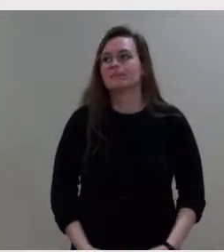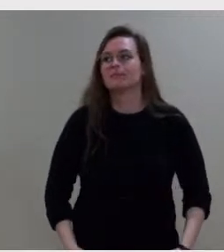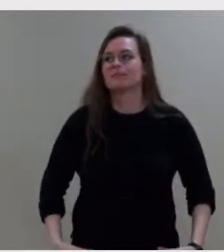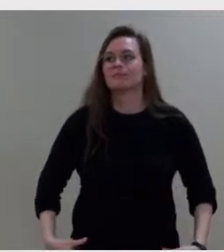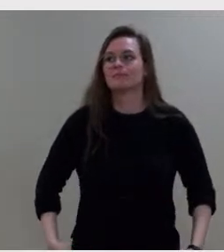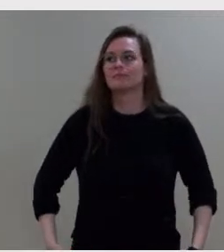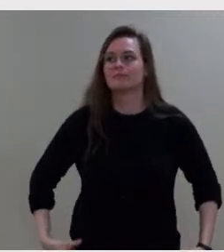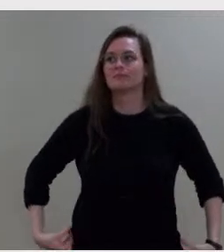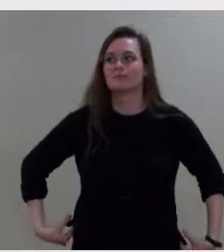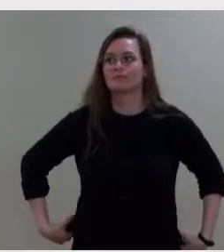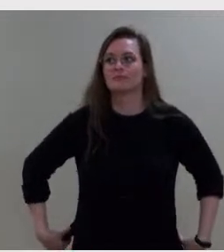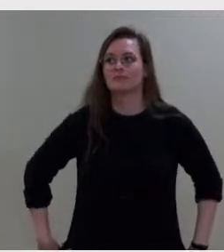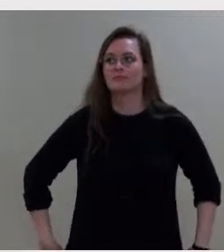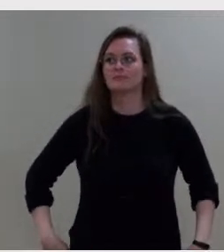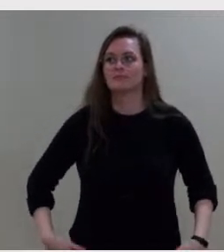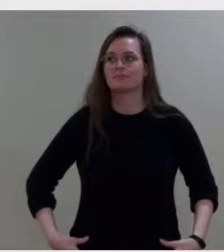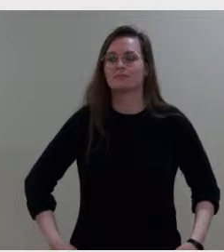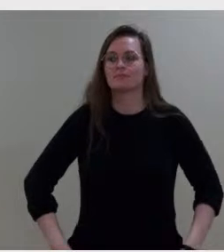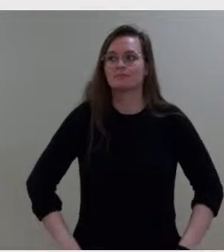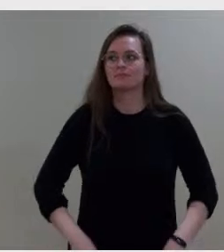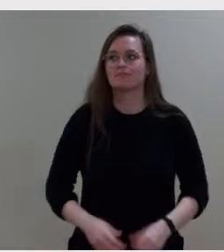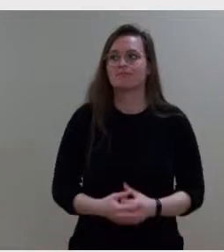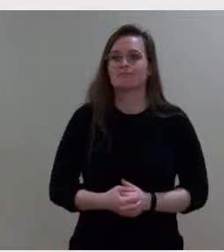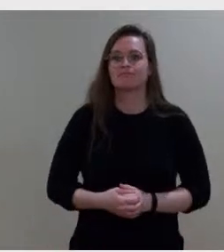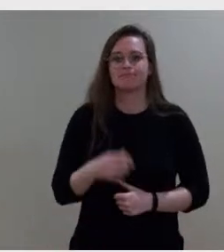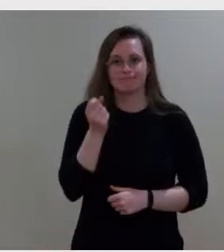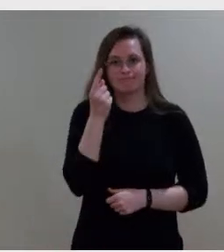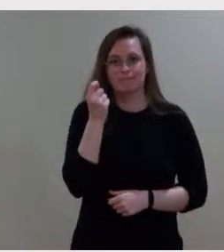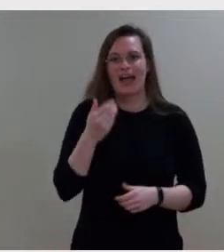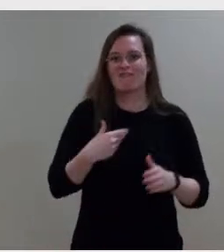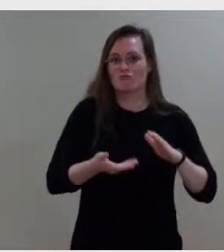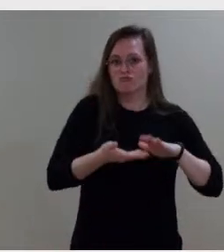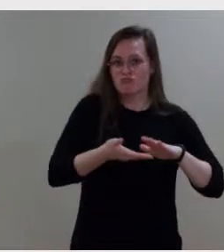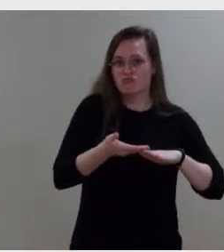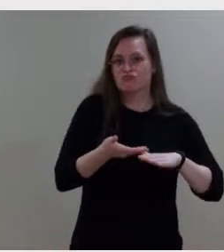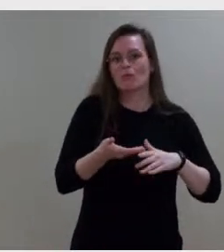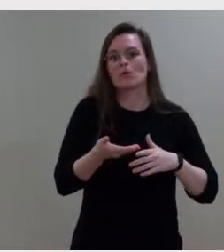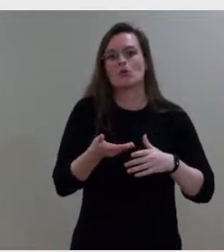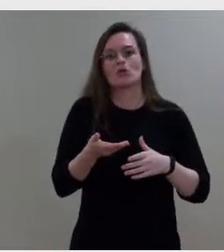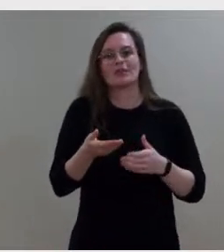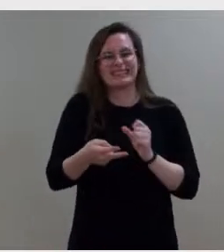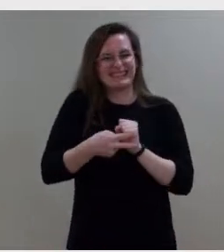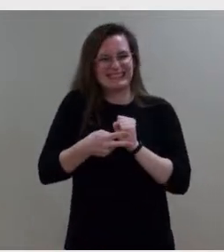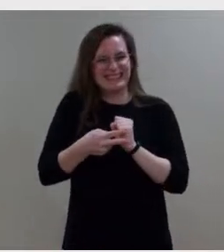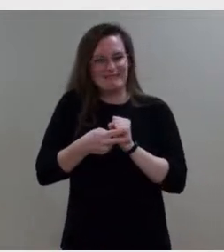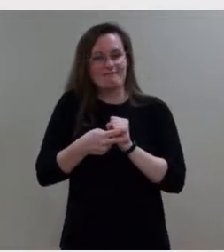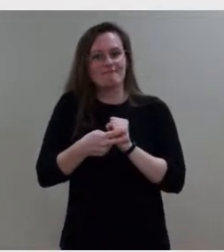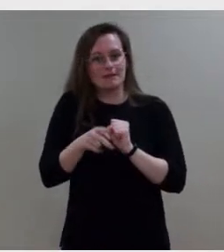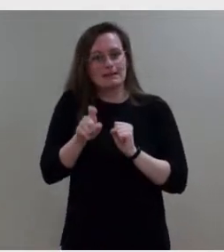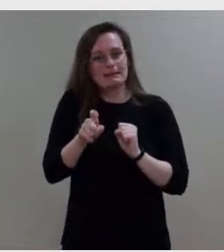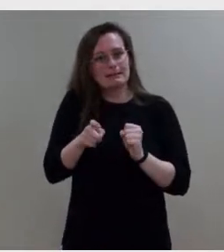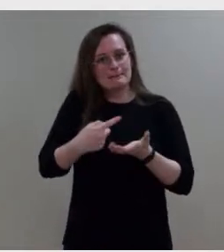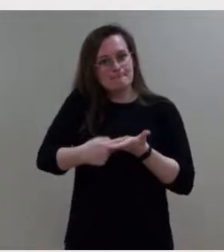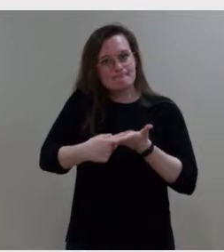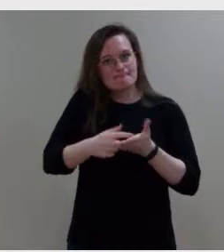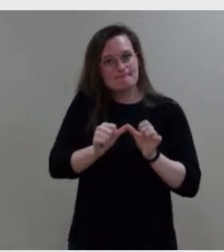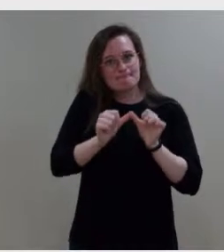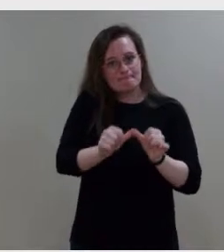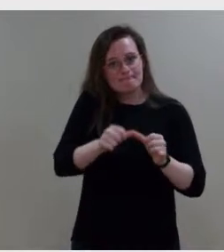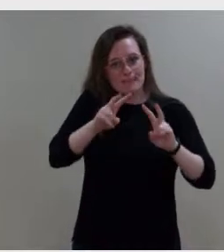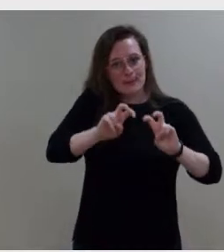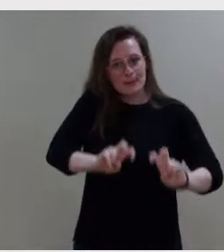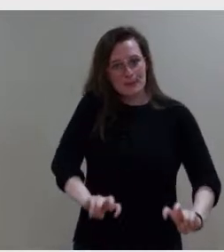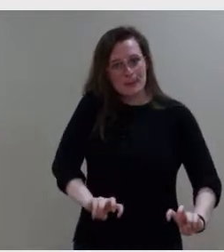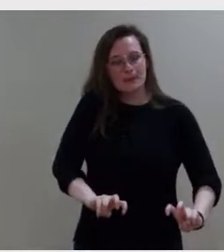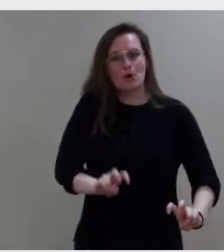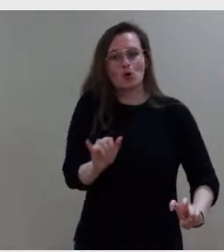We noted that there are operating and capital reserve deficiencies that will need to be addressed during the term. I note that a principal recommendation